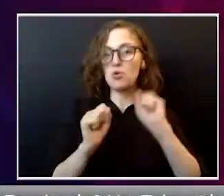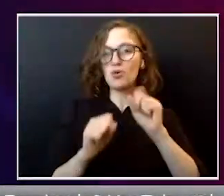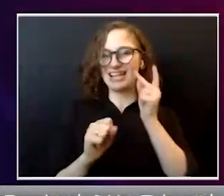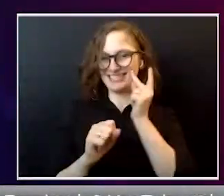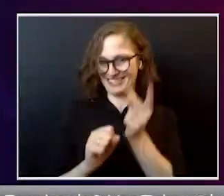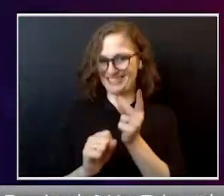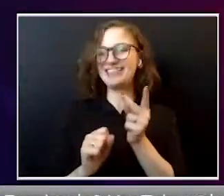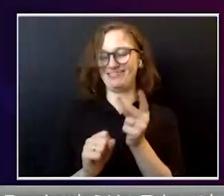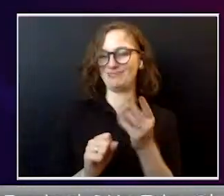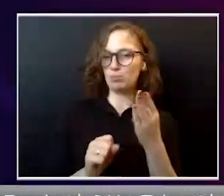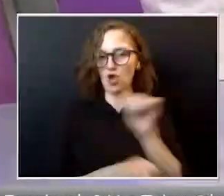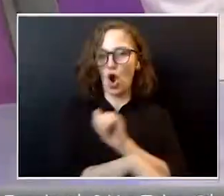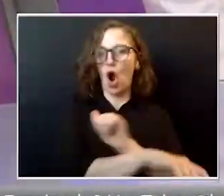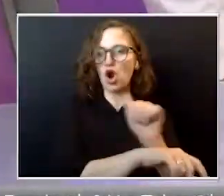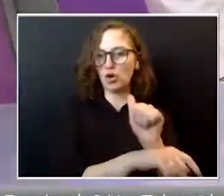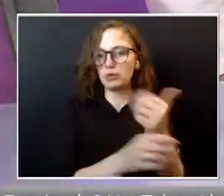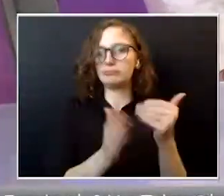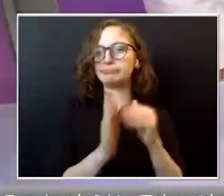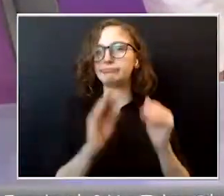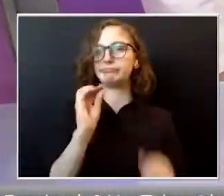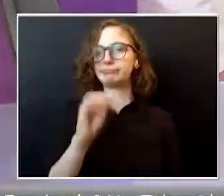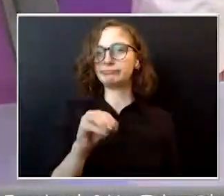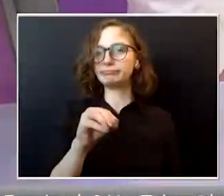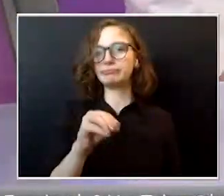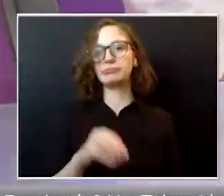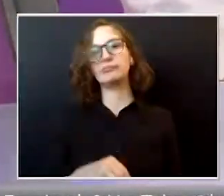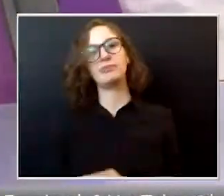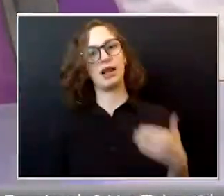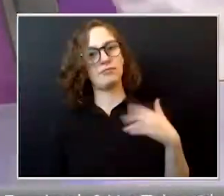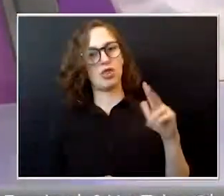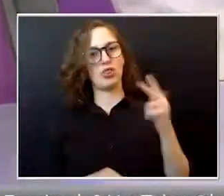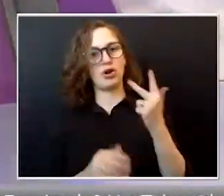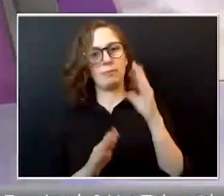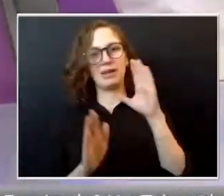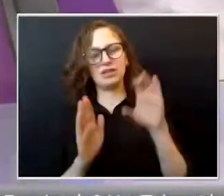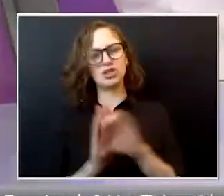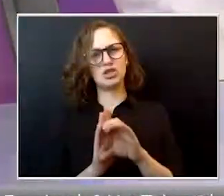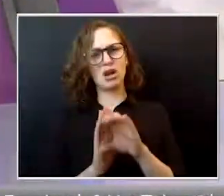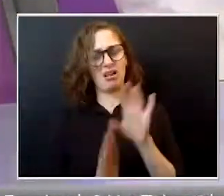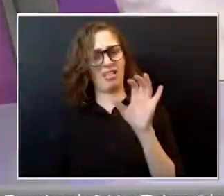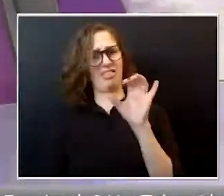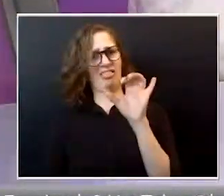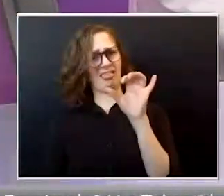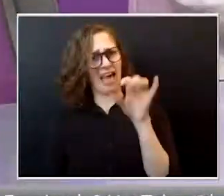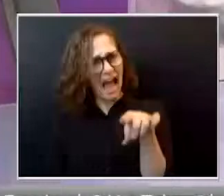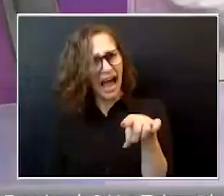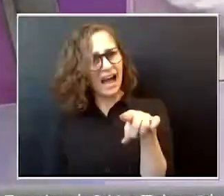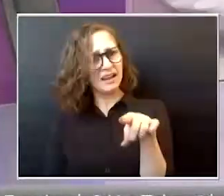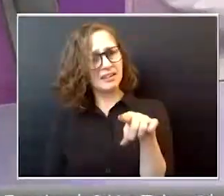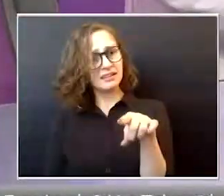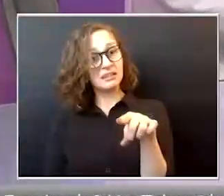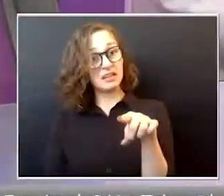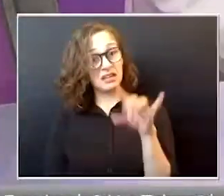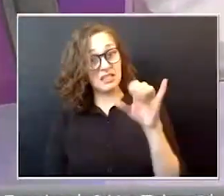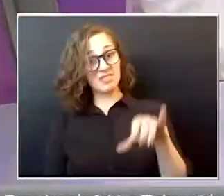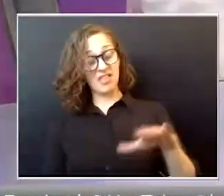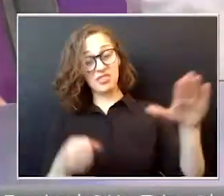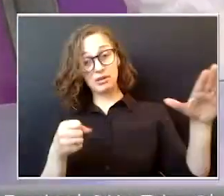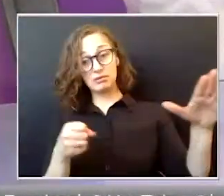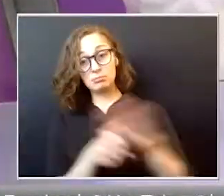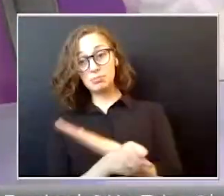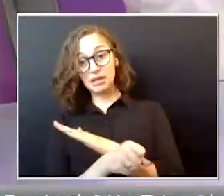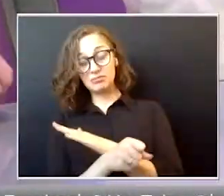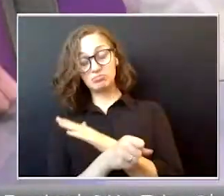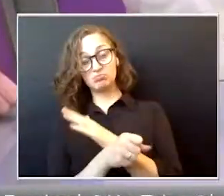reimplanted. And then we have a third image to pull up. Let's go to that one. So is that the completed? That's the completed result. So when we